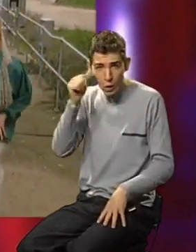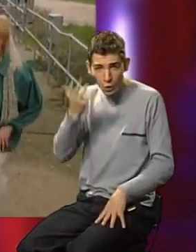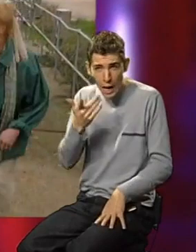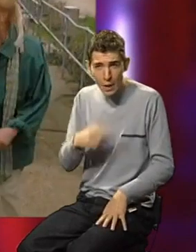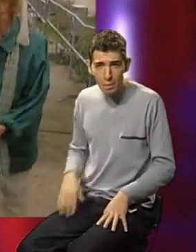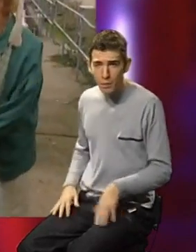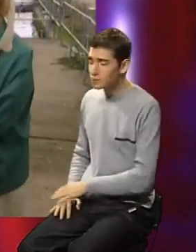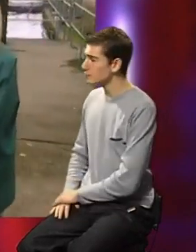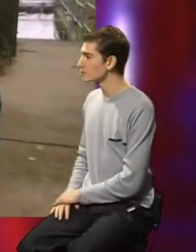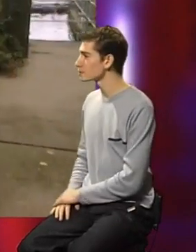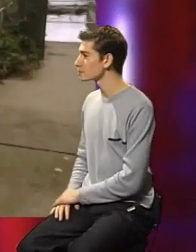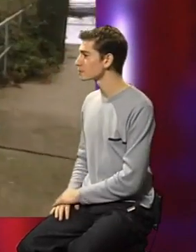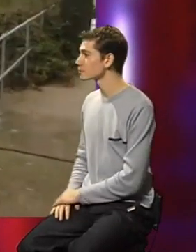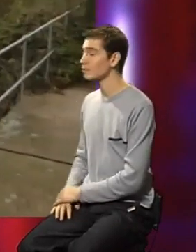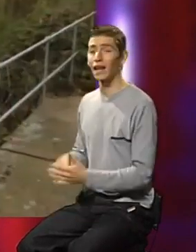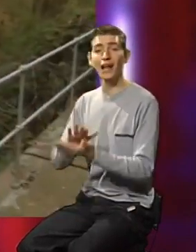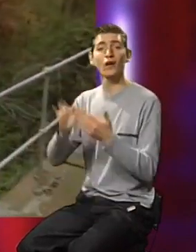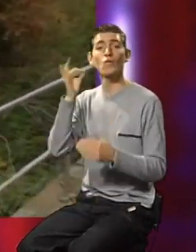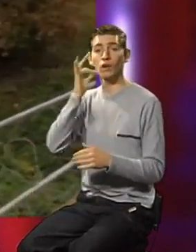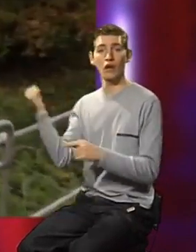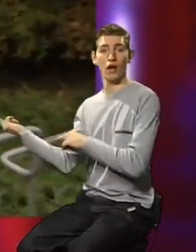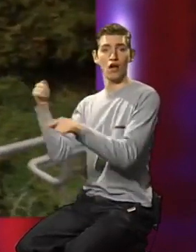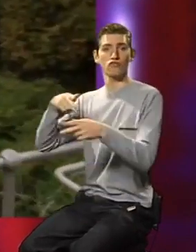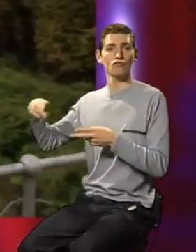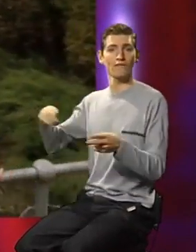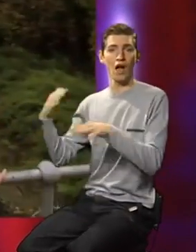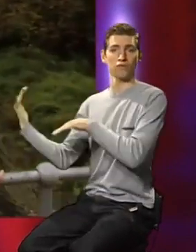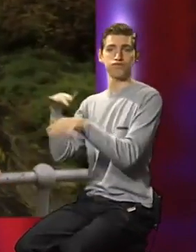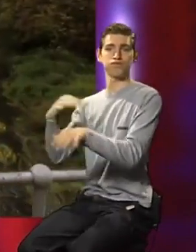The clean water flows into the river.